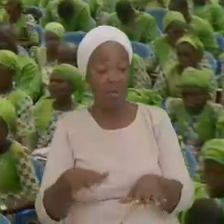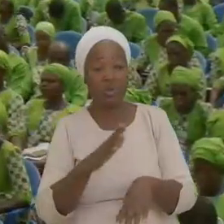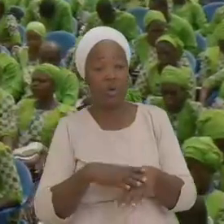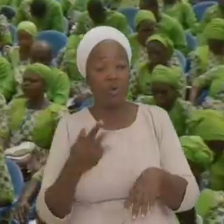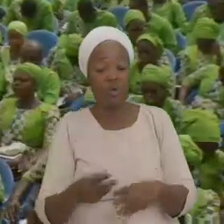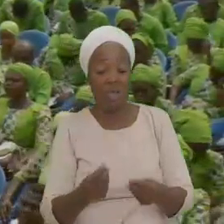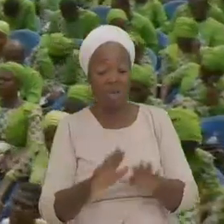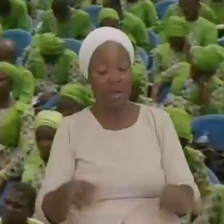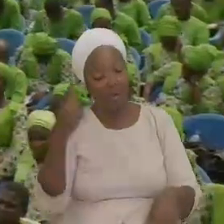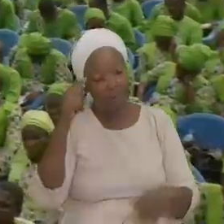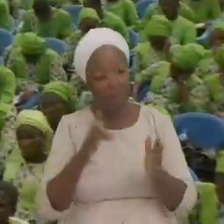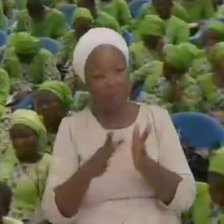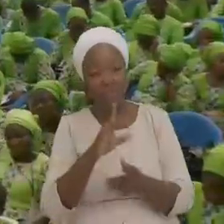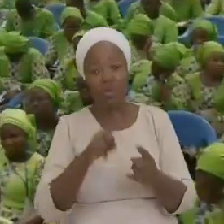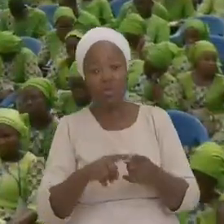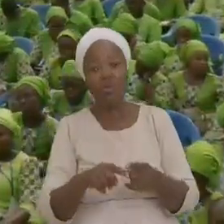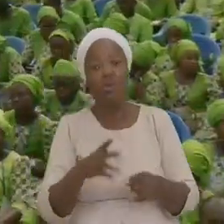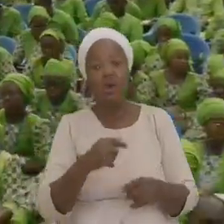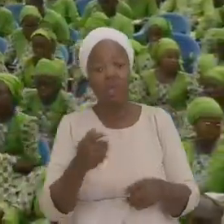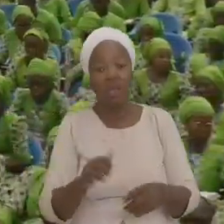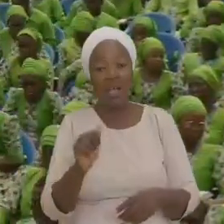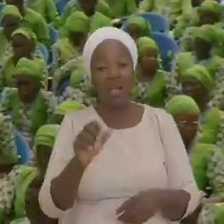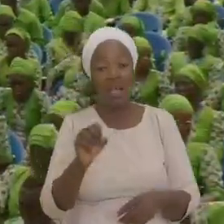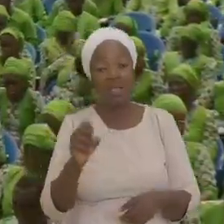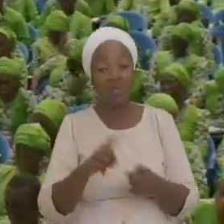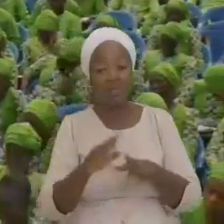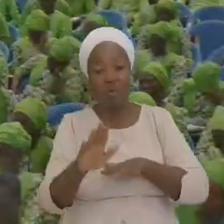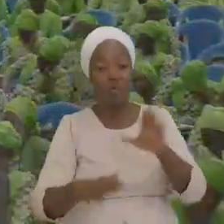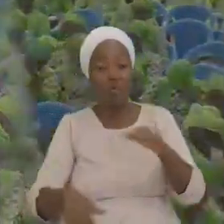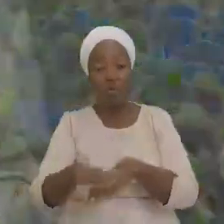for Jesus, for their ass to walk over.